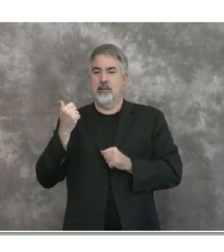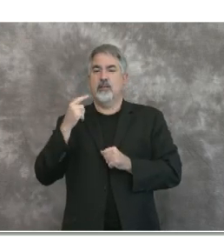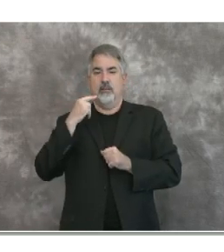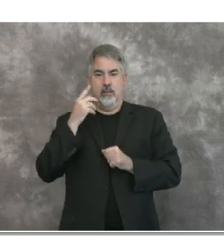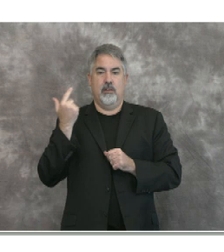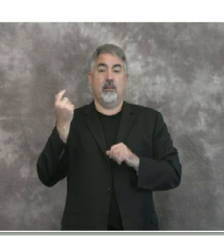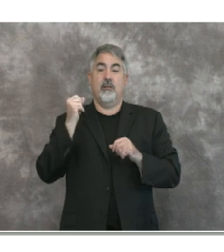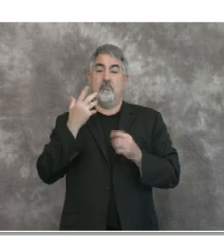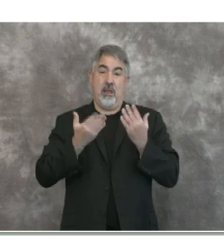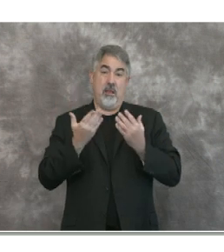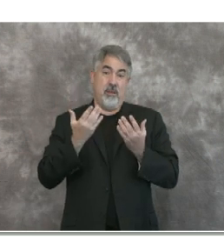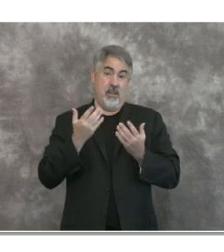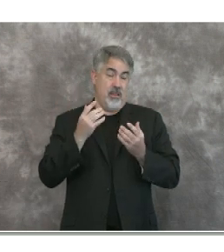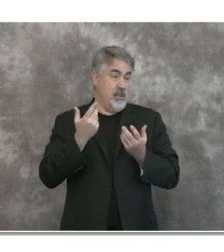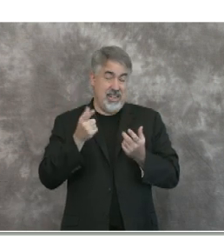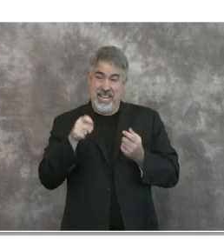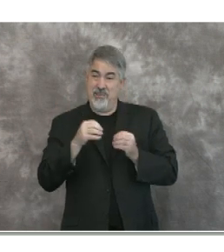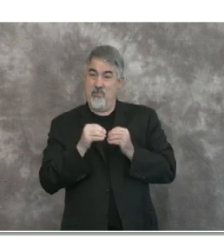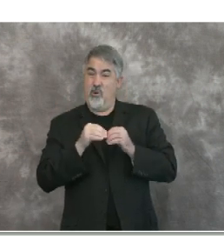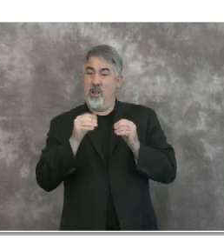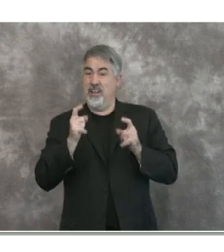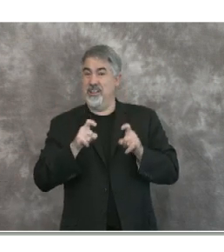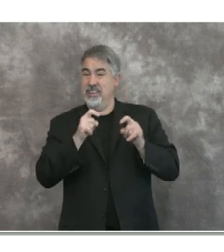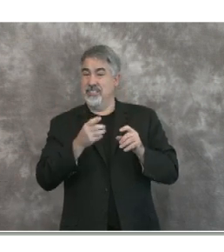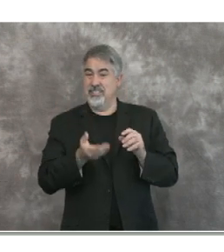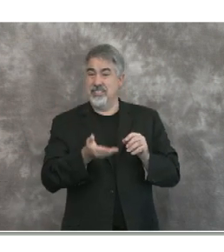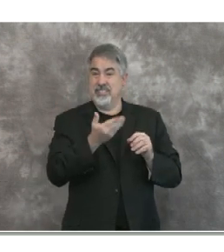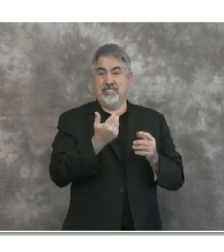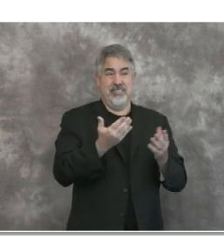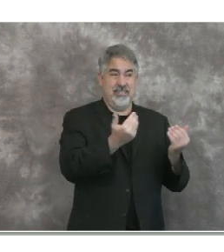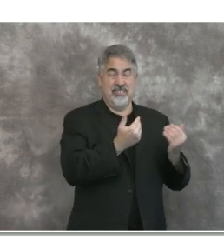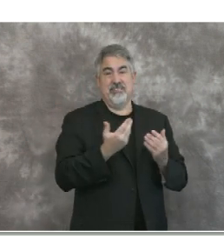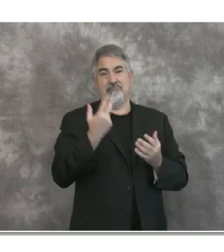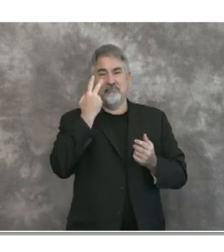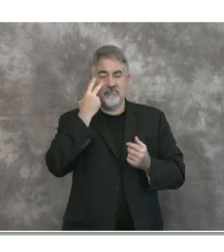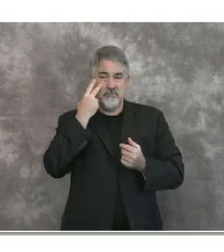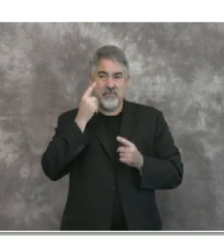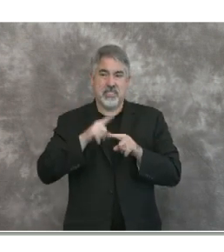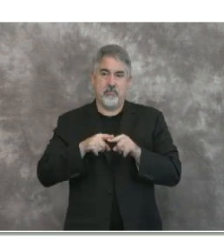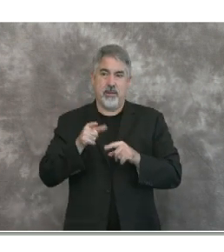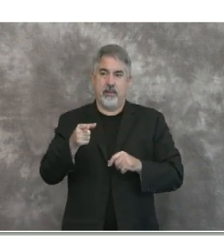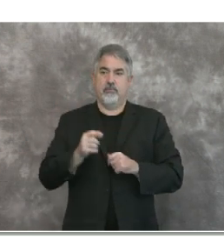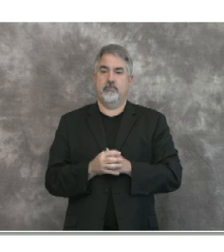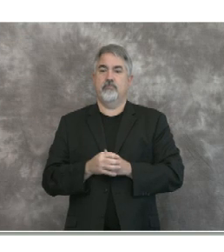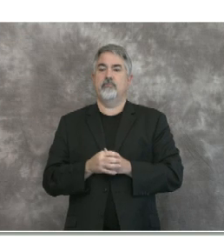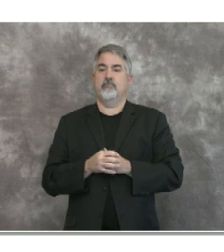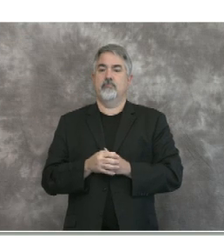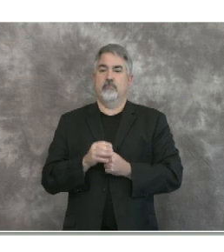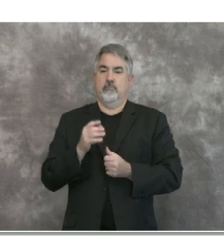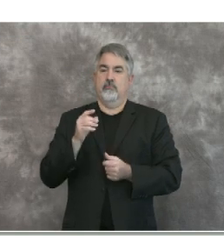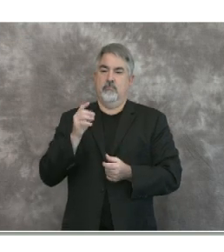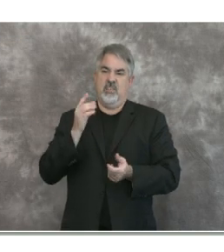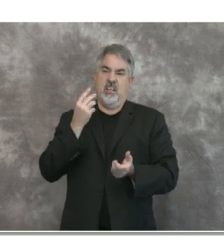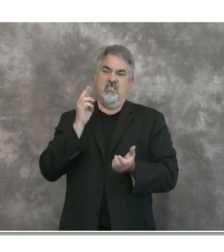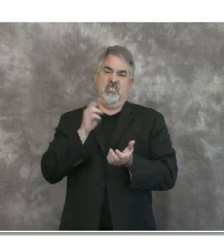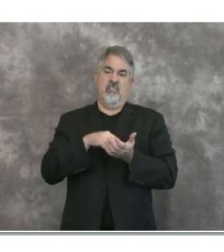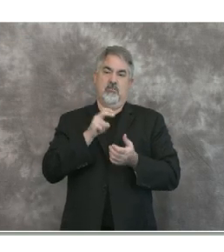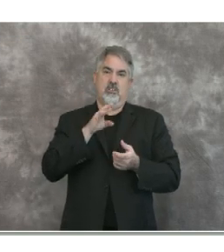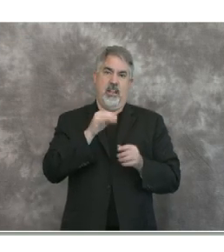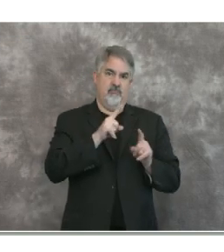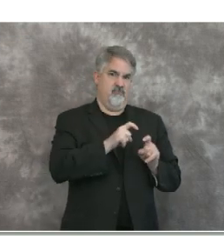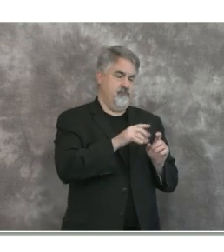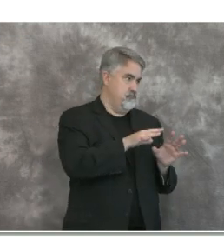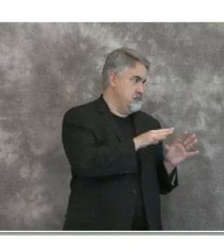capacity and testing goal. We'll also have an increase in our contact tracers. You see 6,294 tests performed. We're